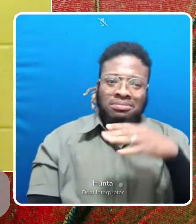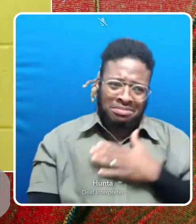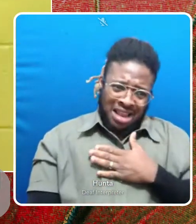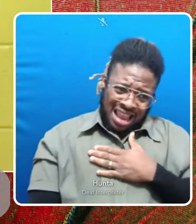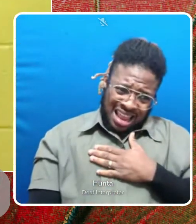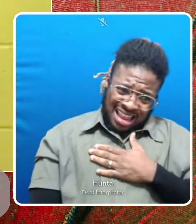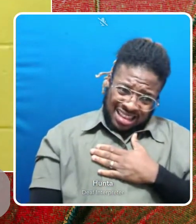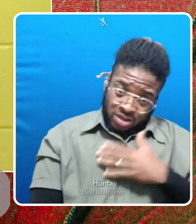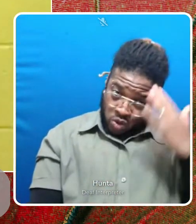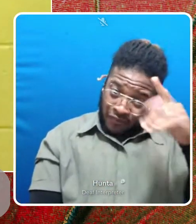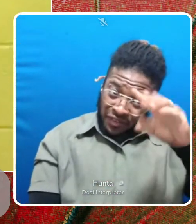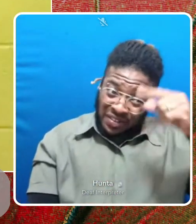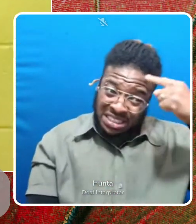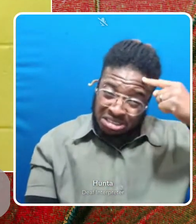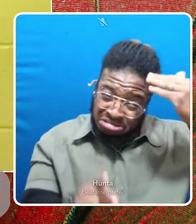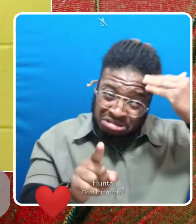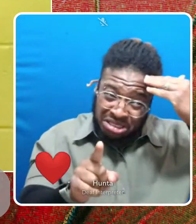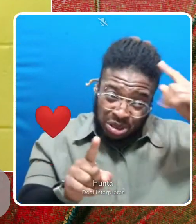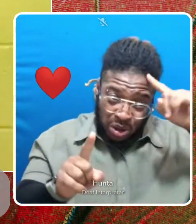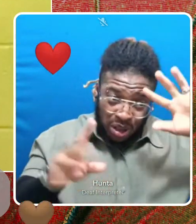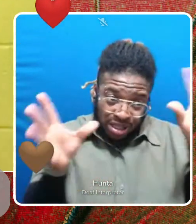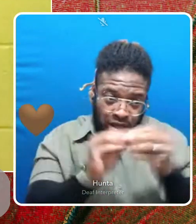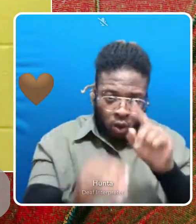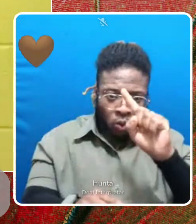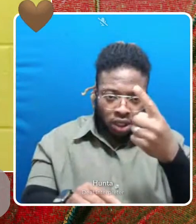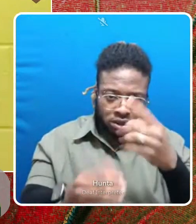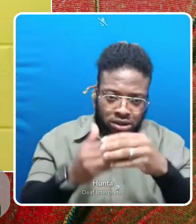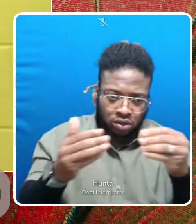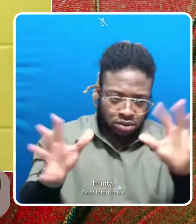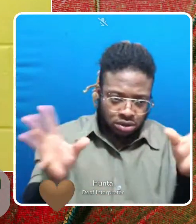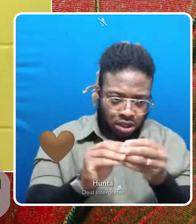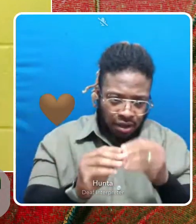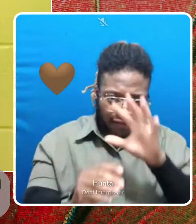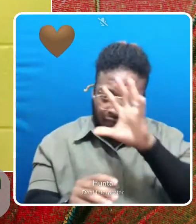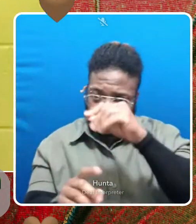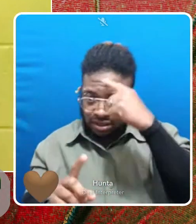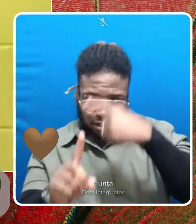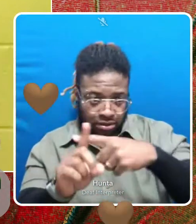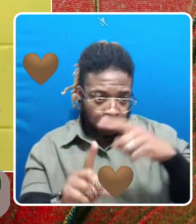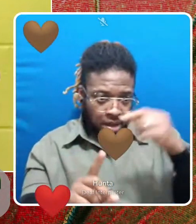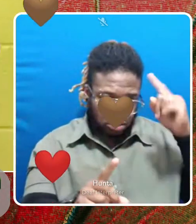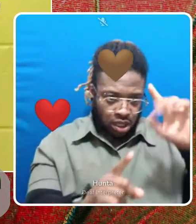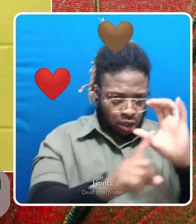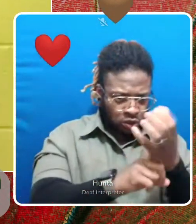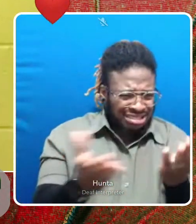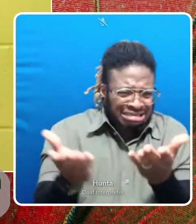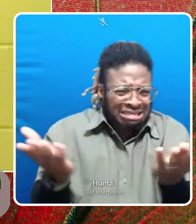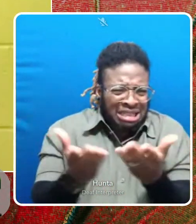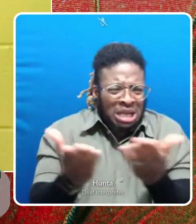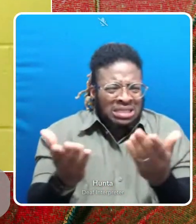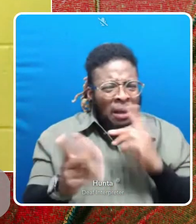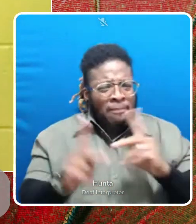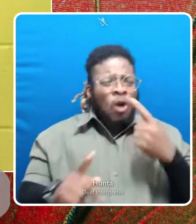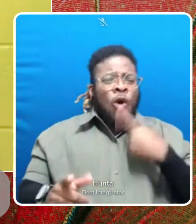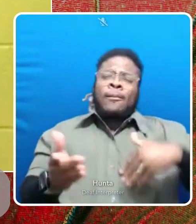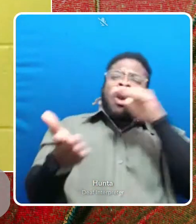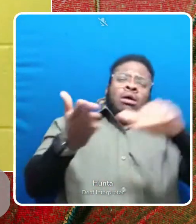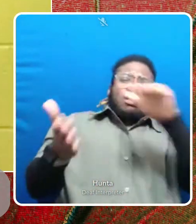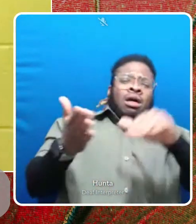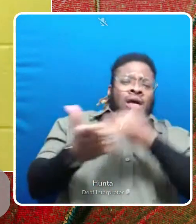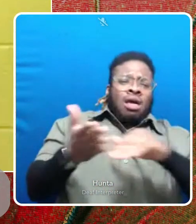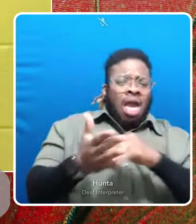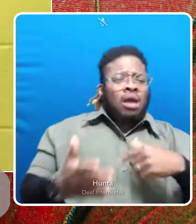a bad score? Why is it that I can make a list of every reason why being born this way isn't good enough? Good enough. The only word your grades